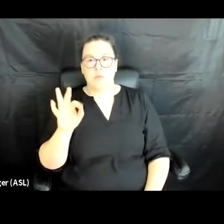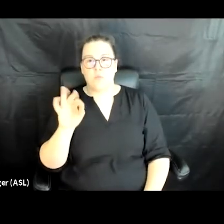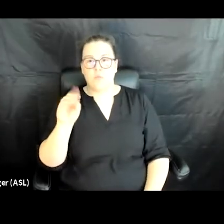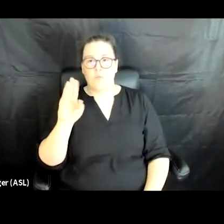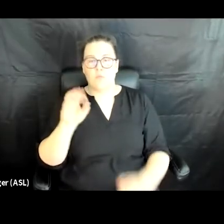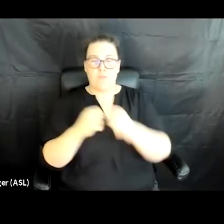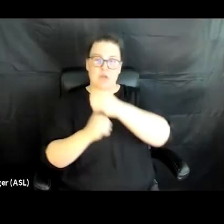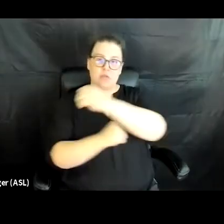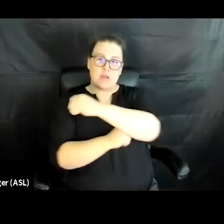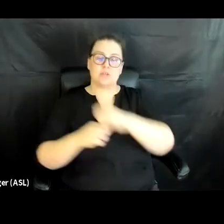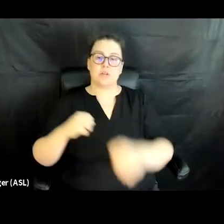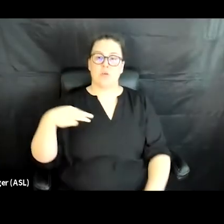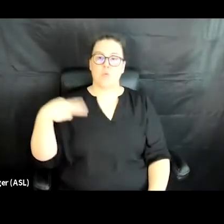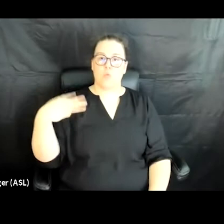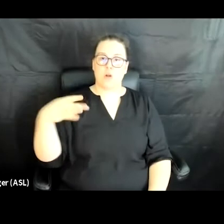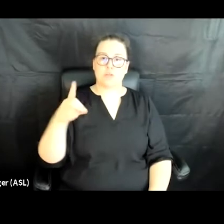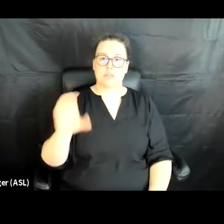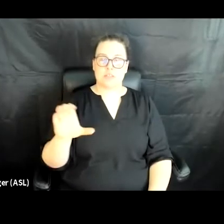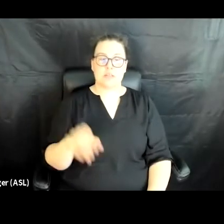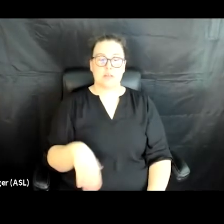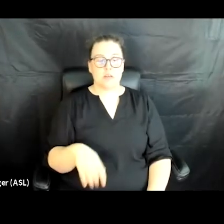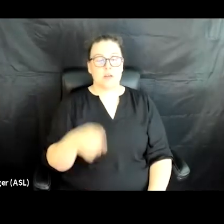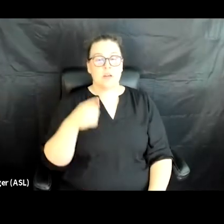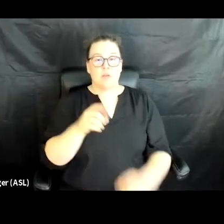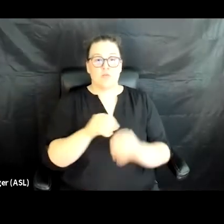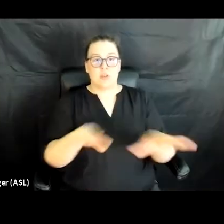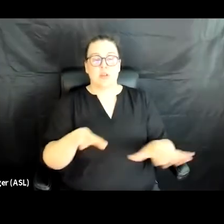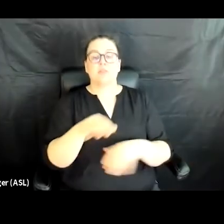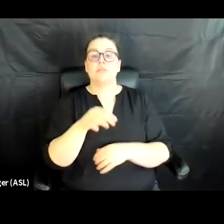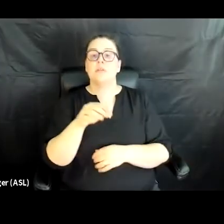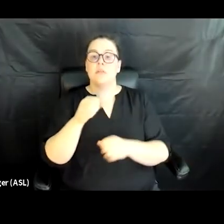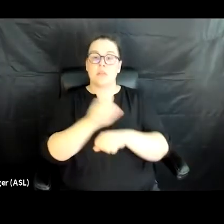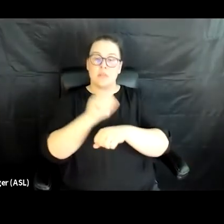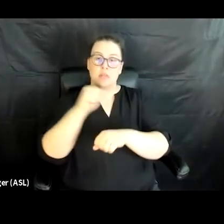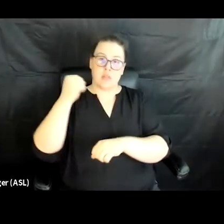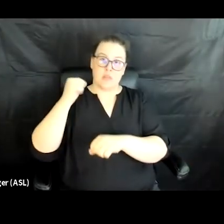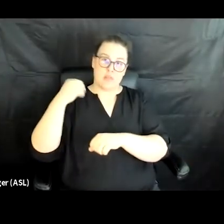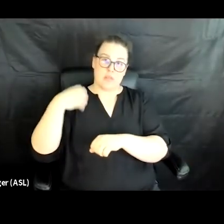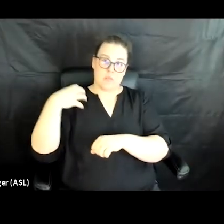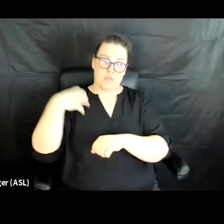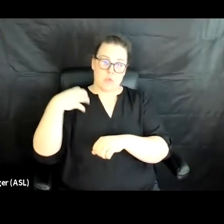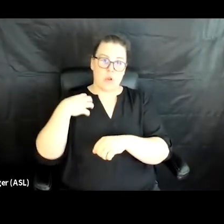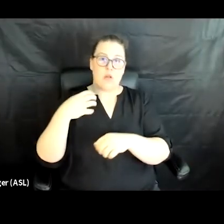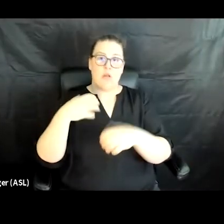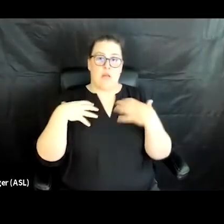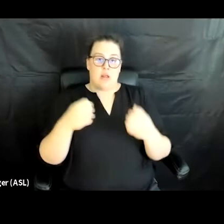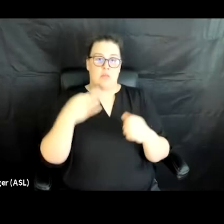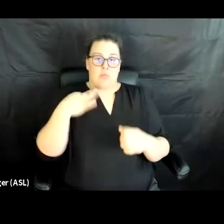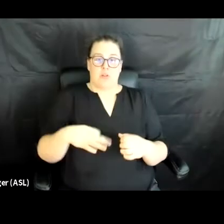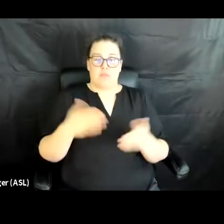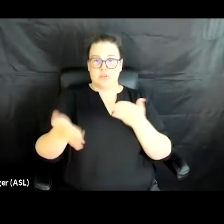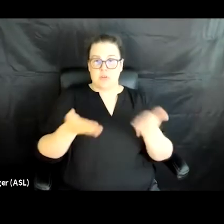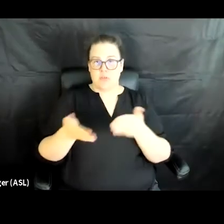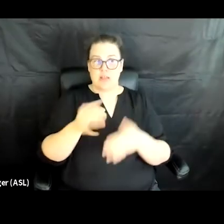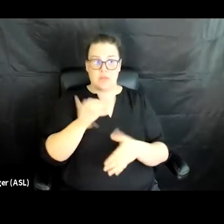the 2021 Employer Health Benefits Survey, which, among other things, examined recent changes to mental and